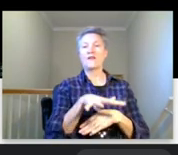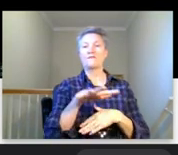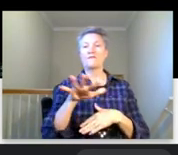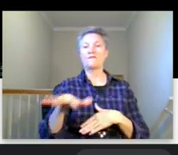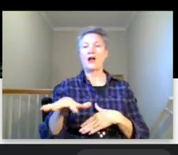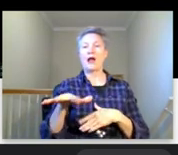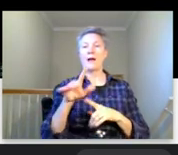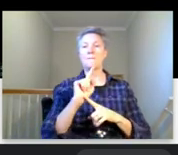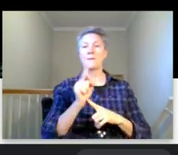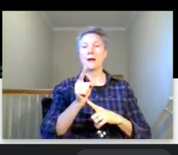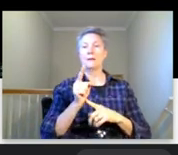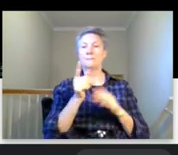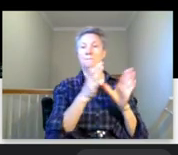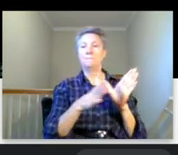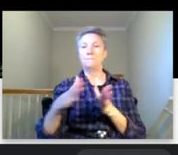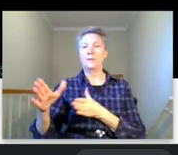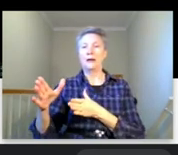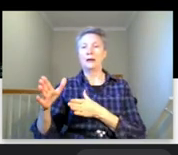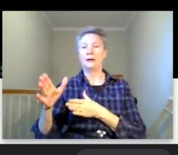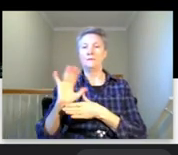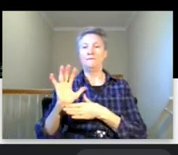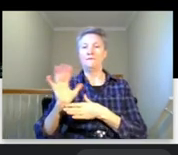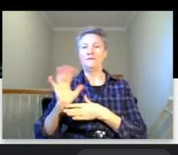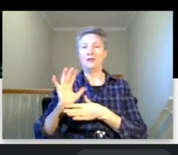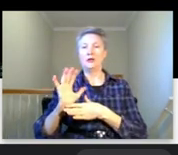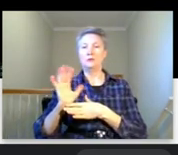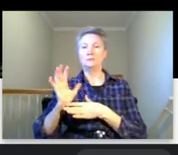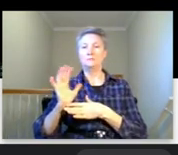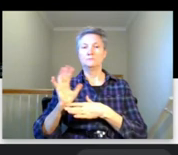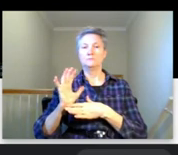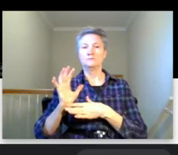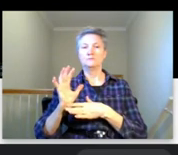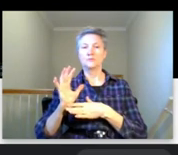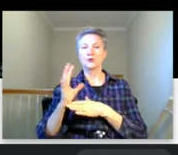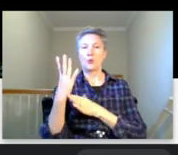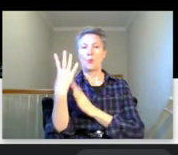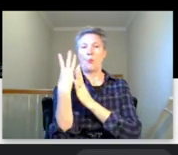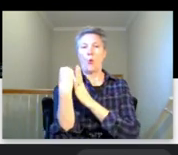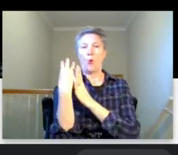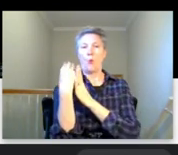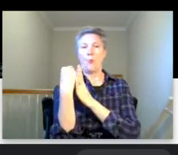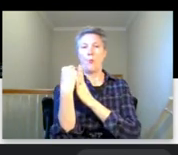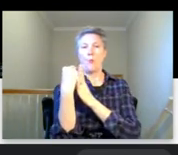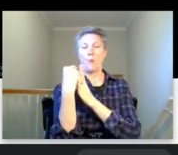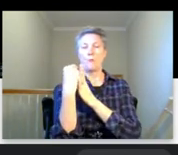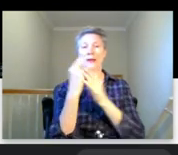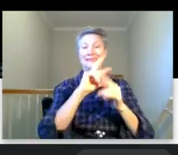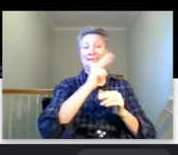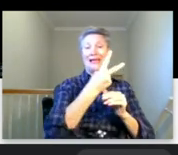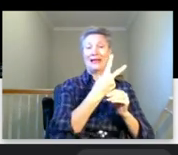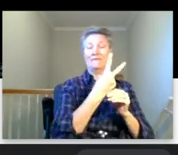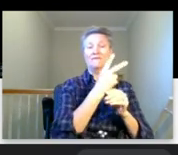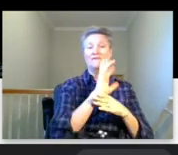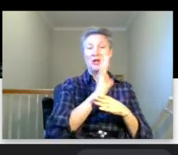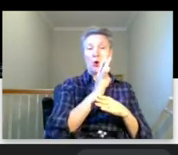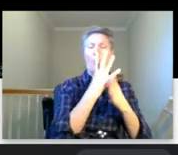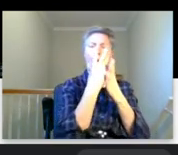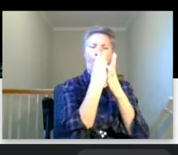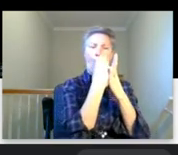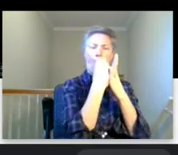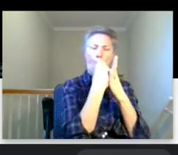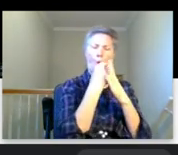minutes planning that video out. That's not true, but let's just say it is, okay? Now for my second video, I worked really hard